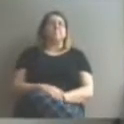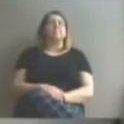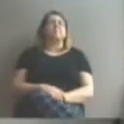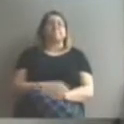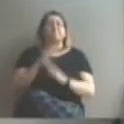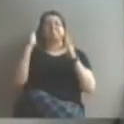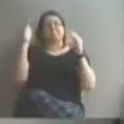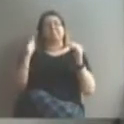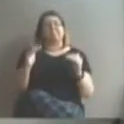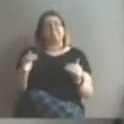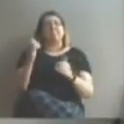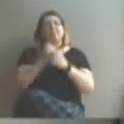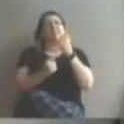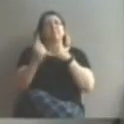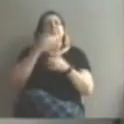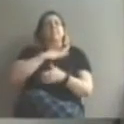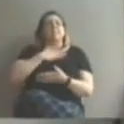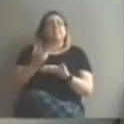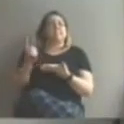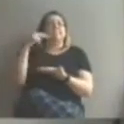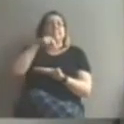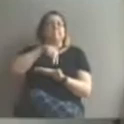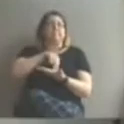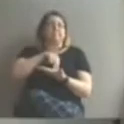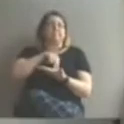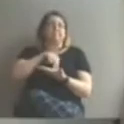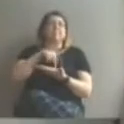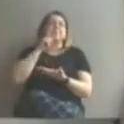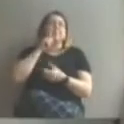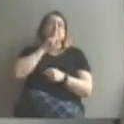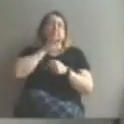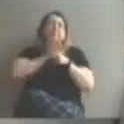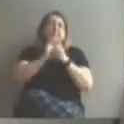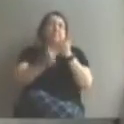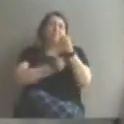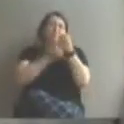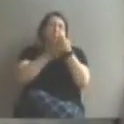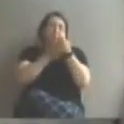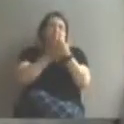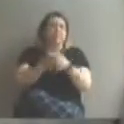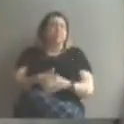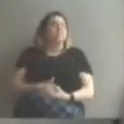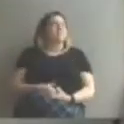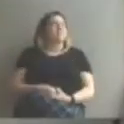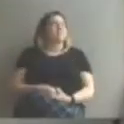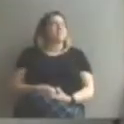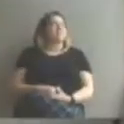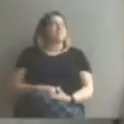Next, we would like to have everyone rise and stand for the Pledge of Allegiance.